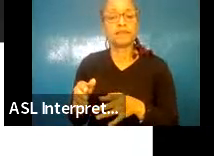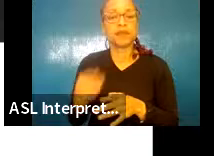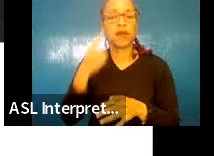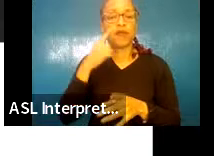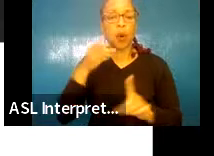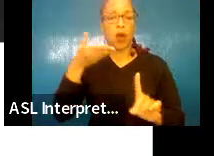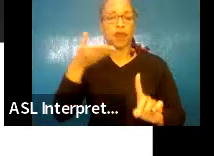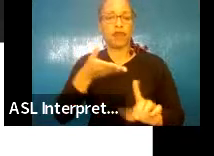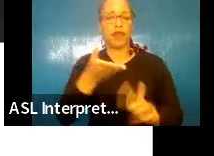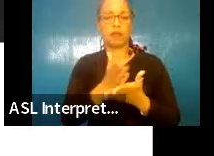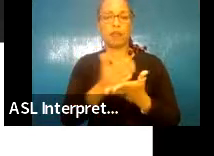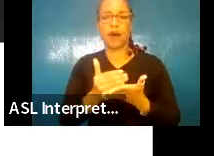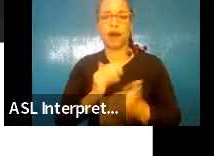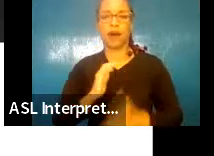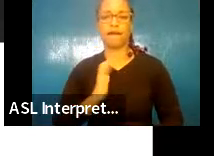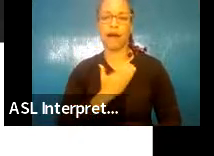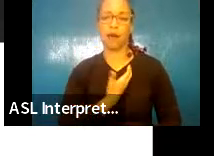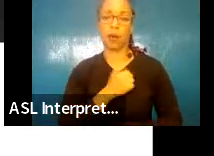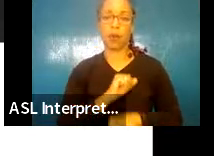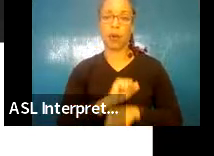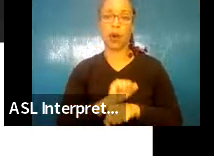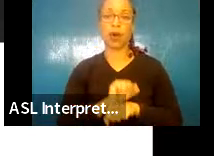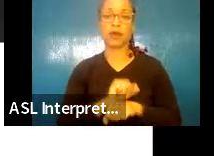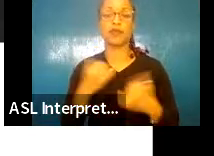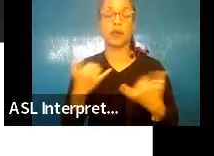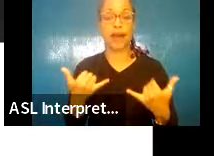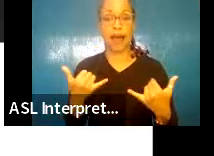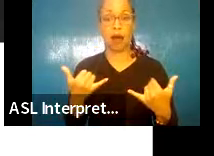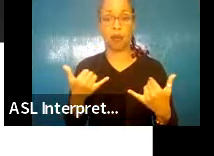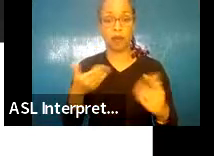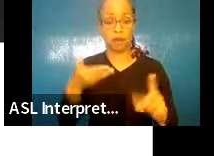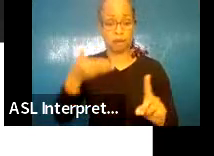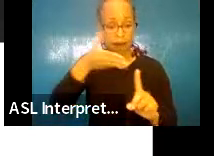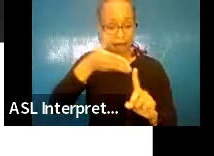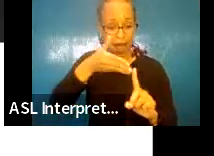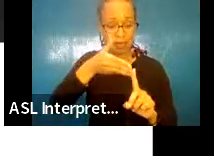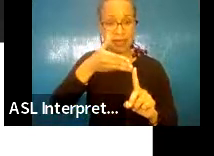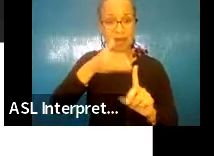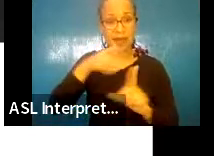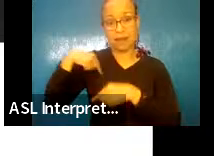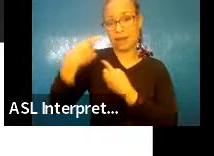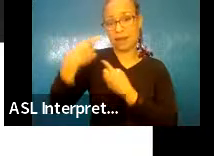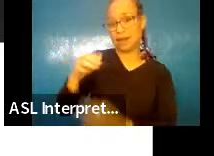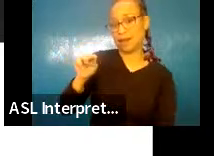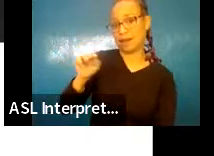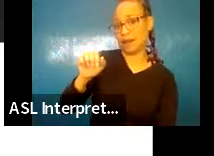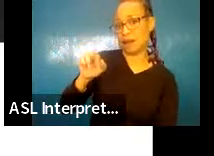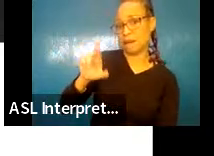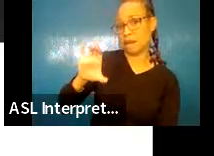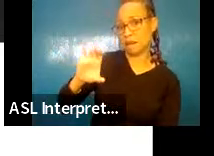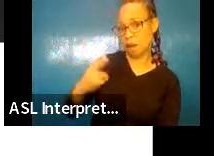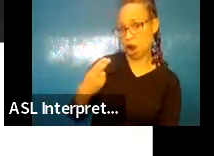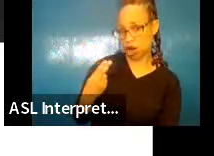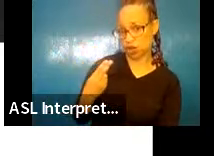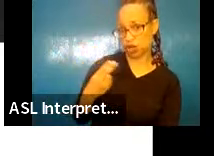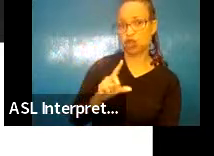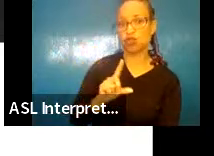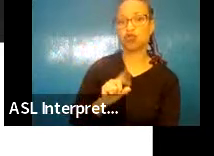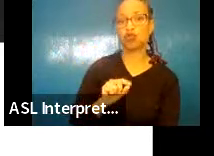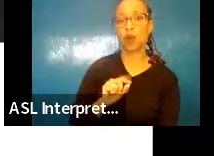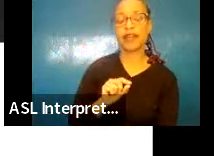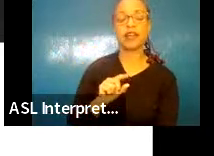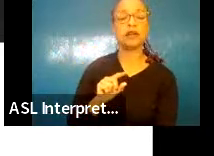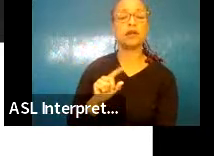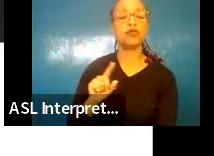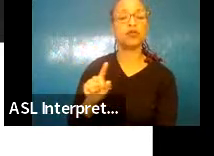phase of our work. So we've been now at this since March 2020, and